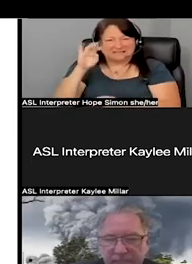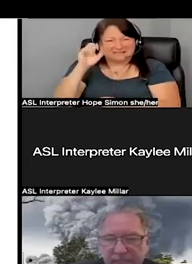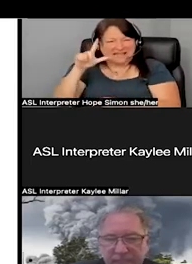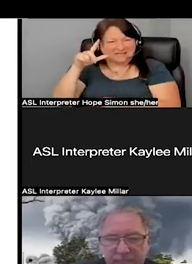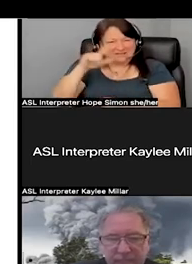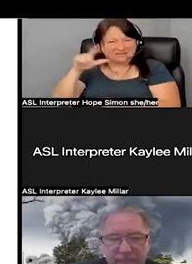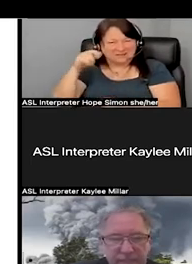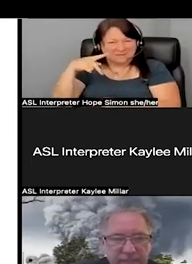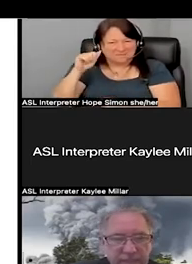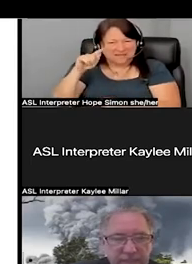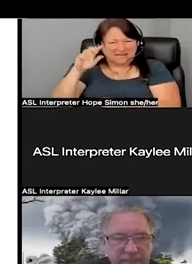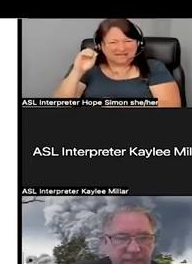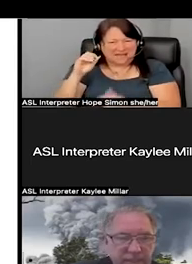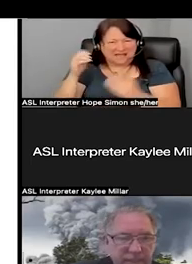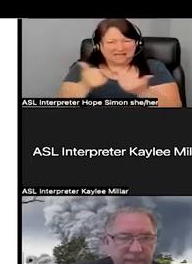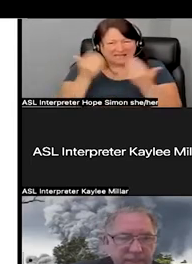now?